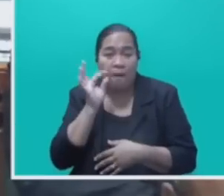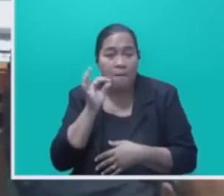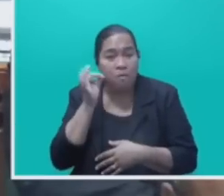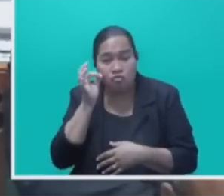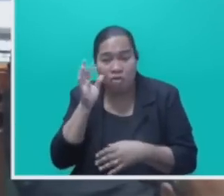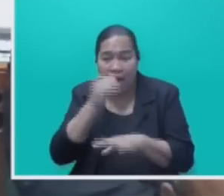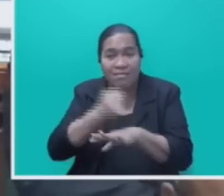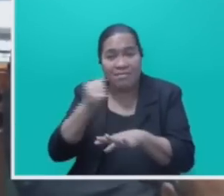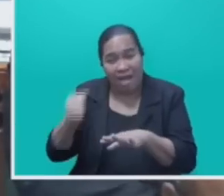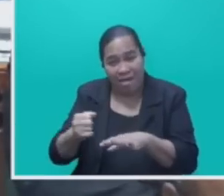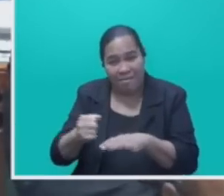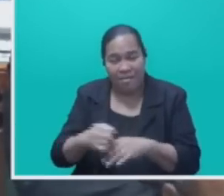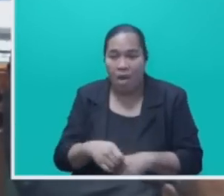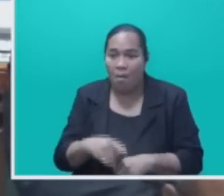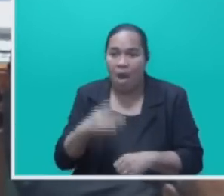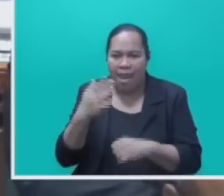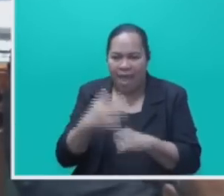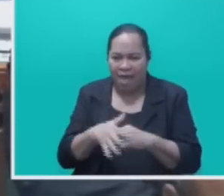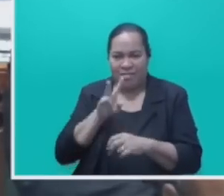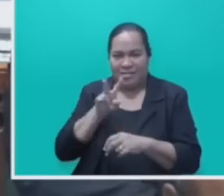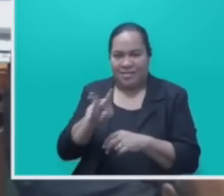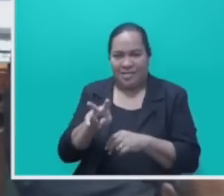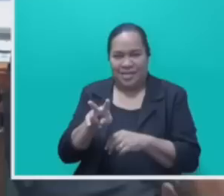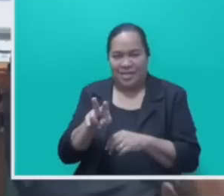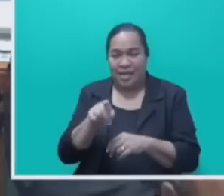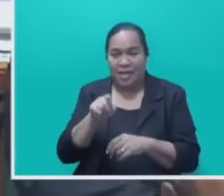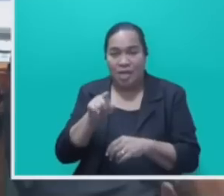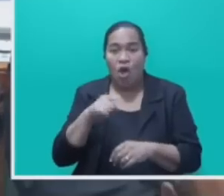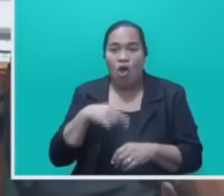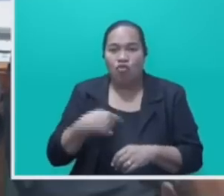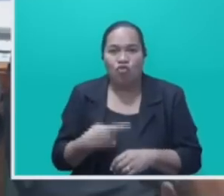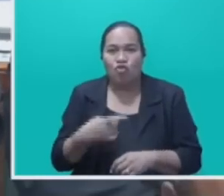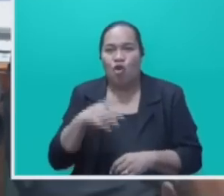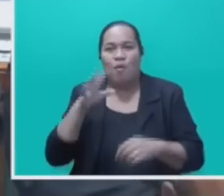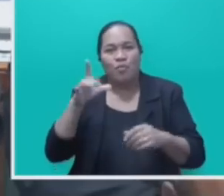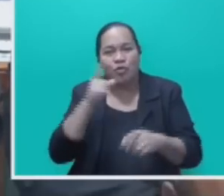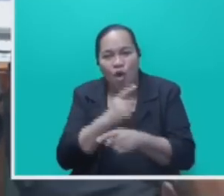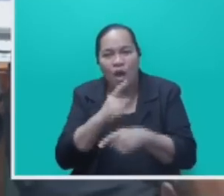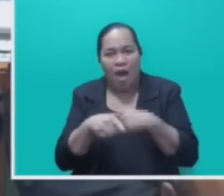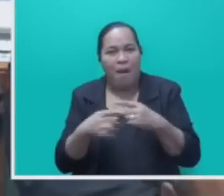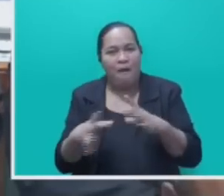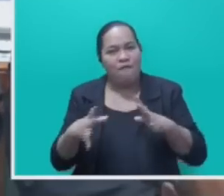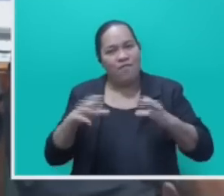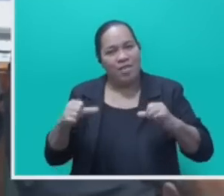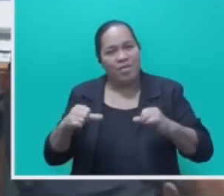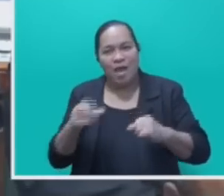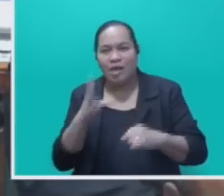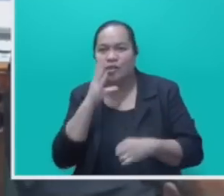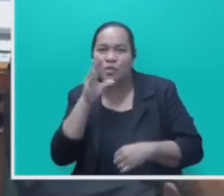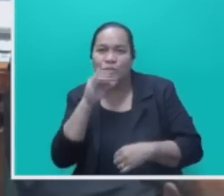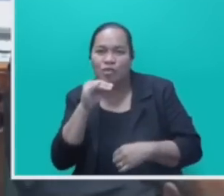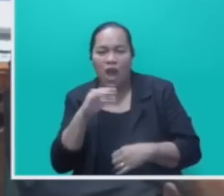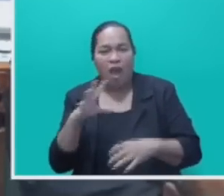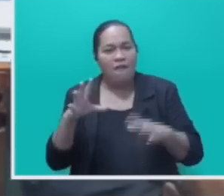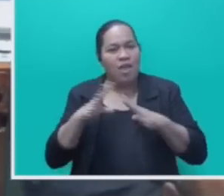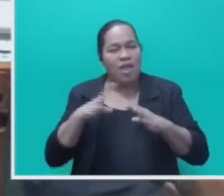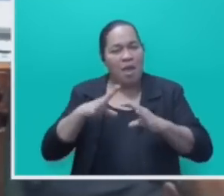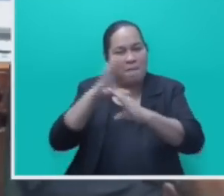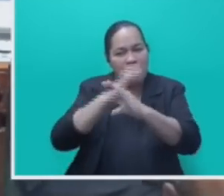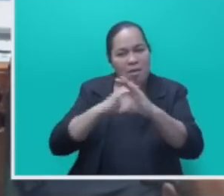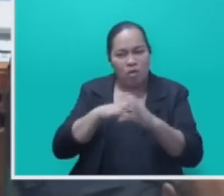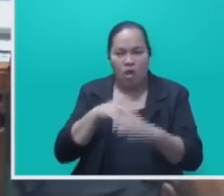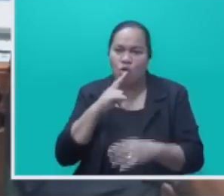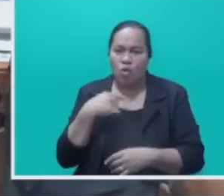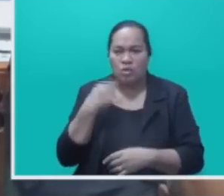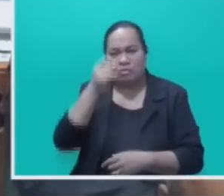Rambuka government doesn't see the irony in constantly preaching about freedom of speech, free media, and lecturing